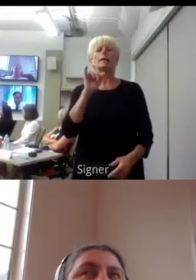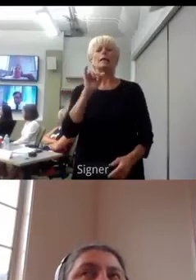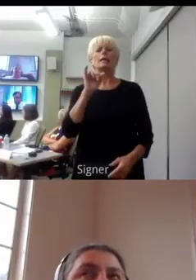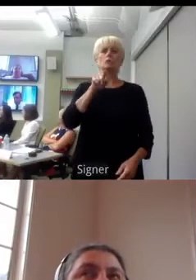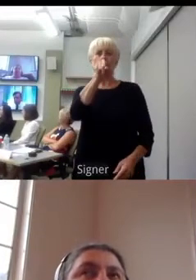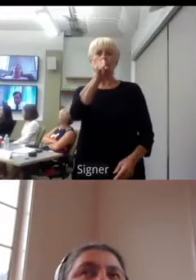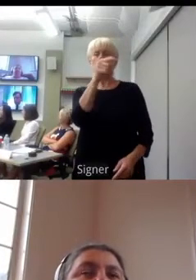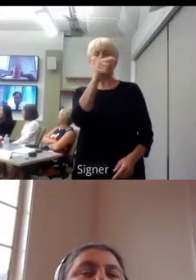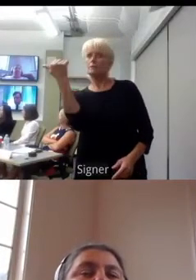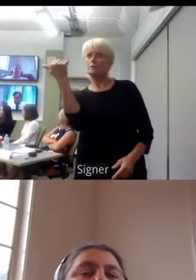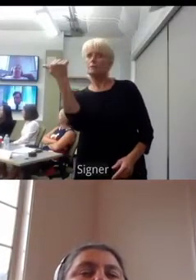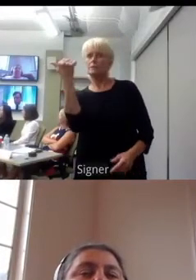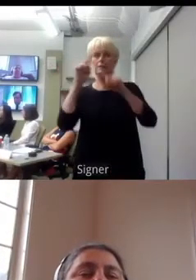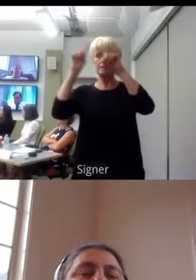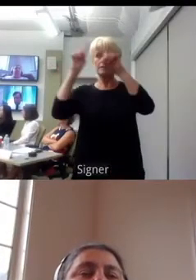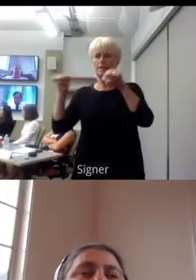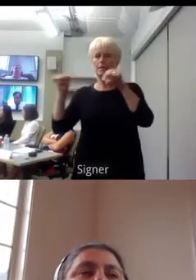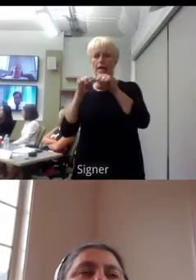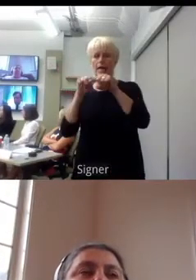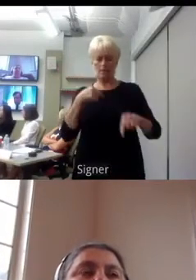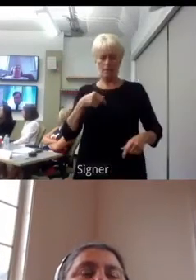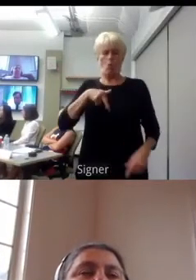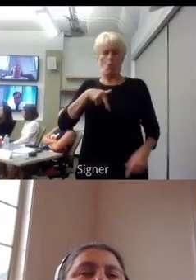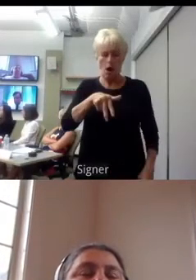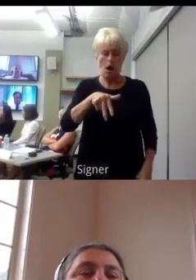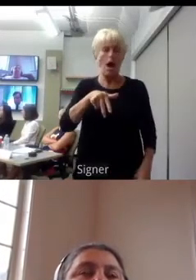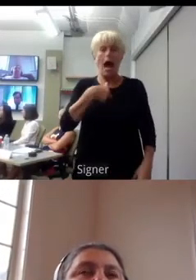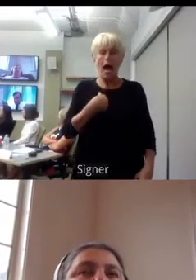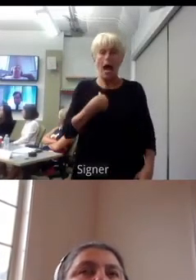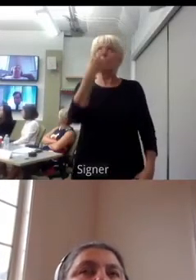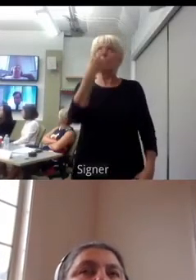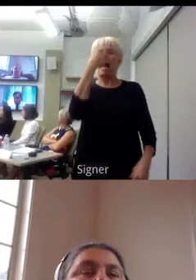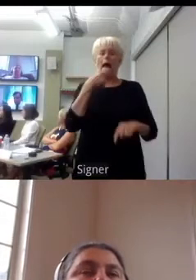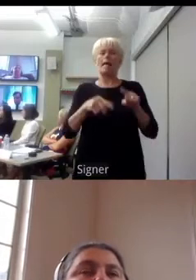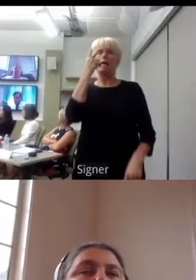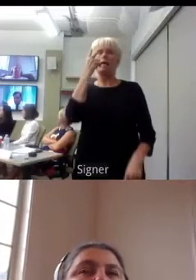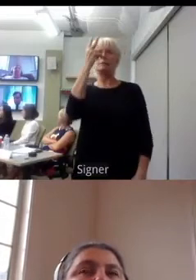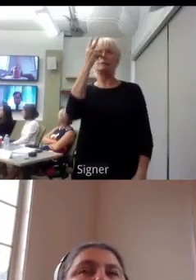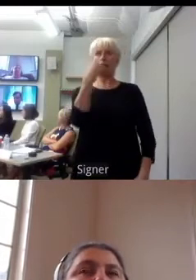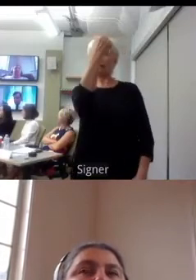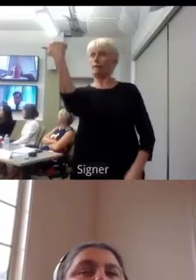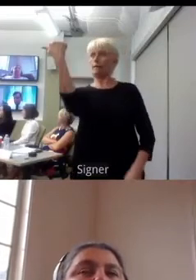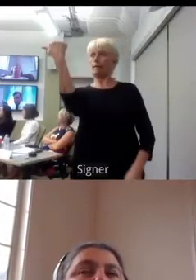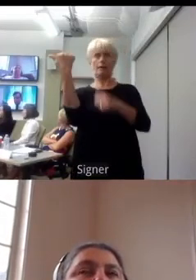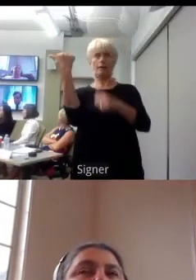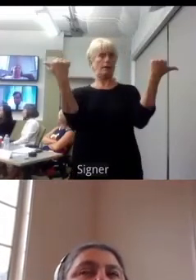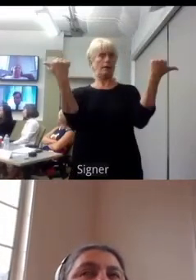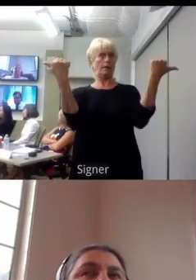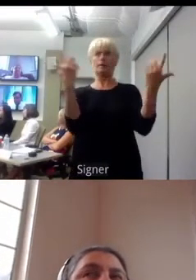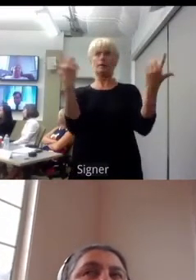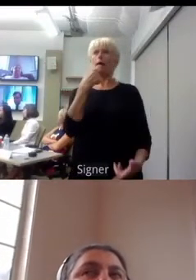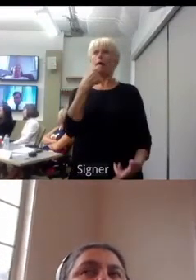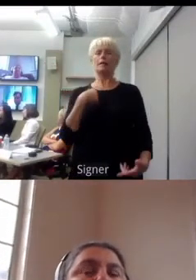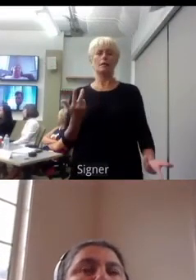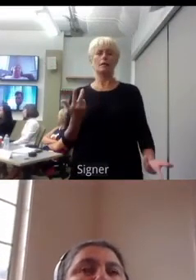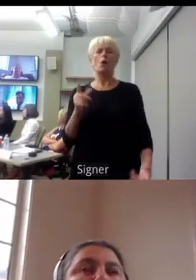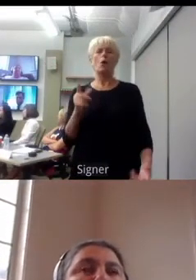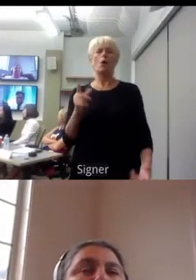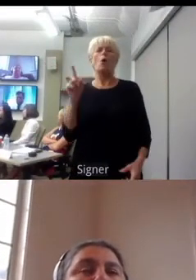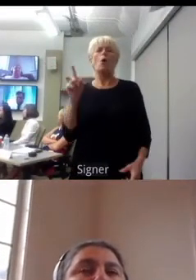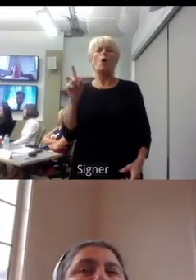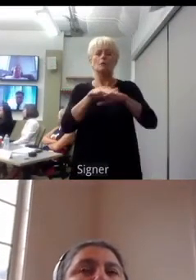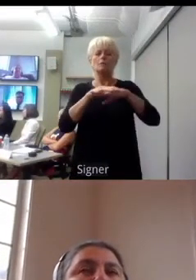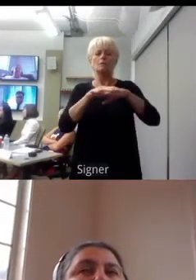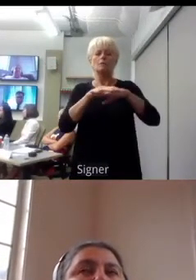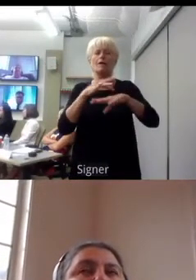for people who can't see, directional wayfinding, tactile surfaces on the ground so that you can find your way to the